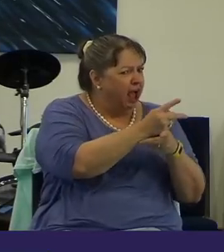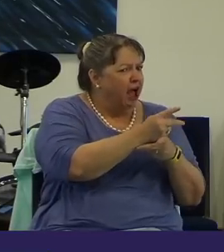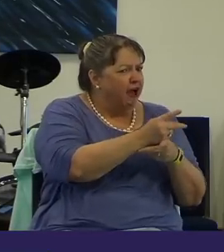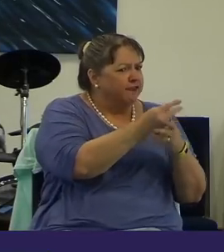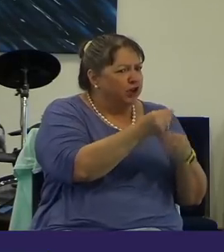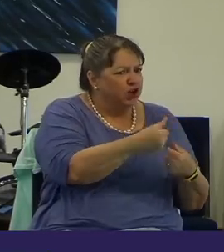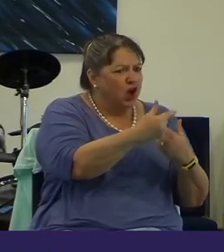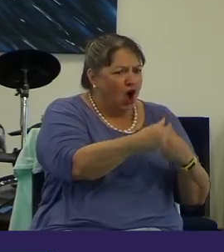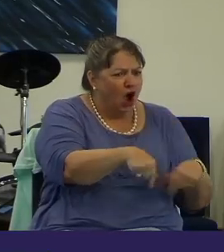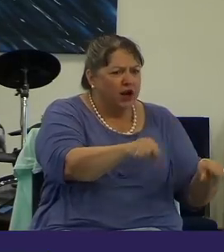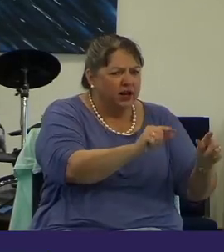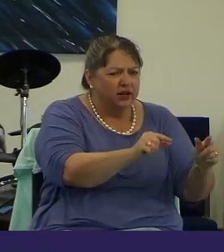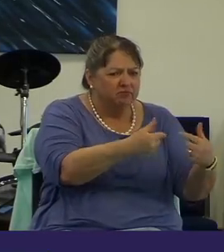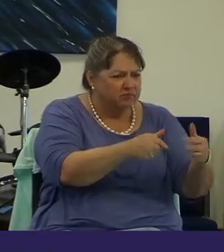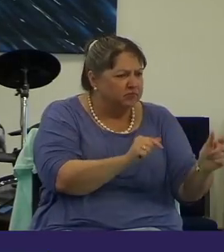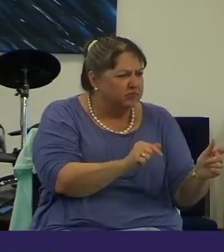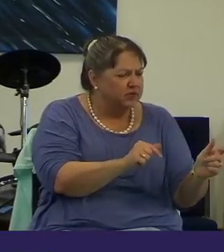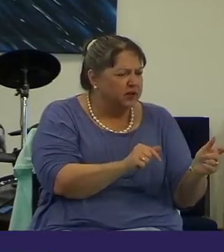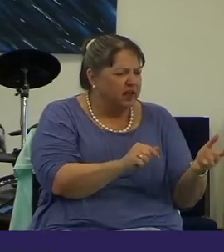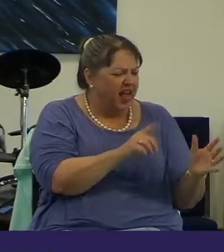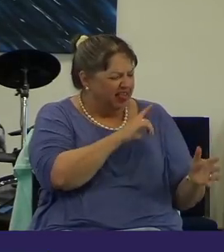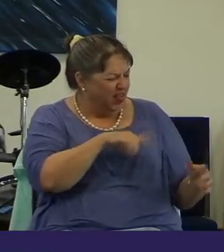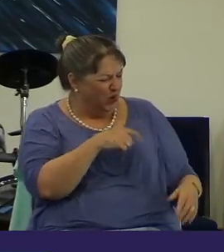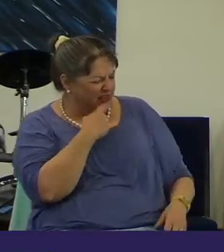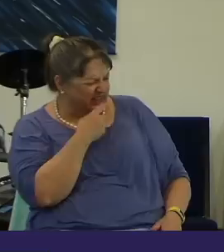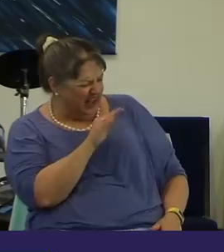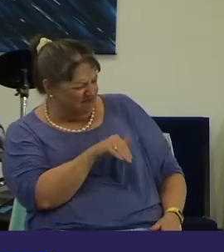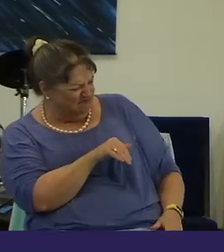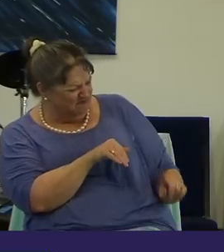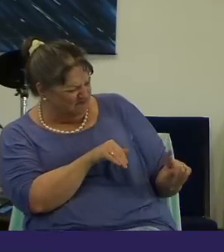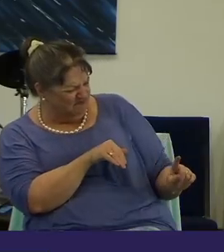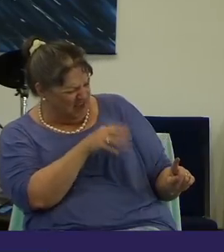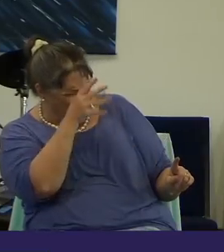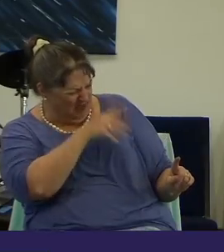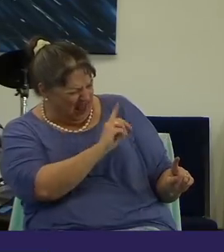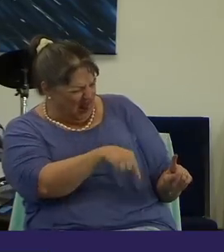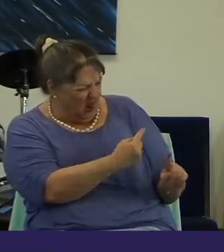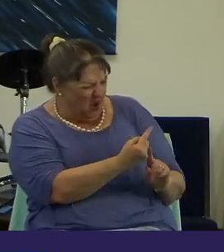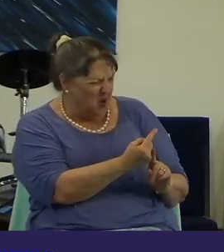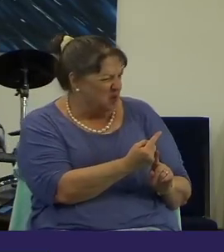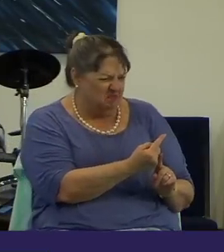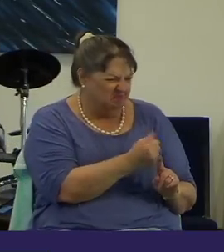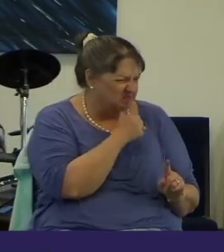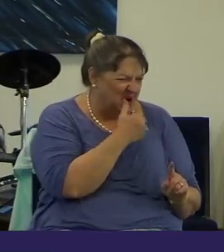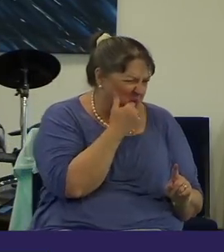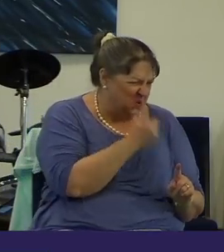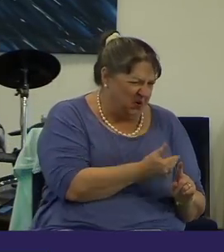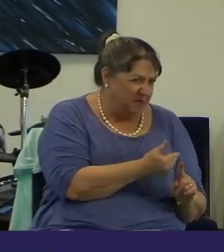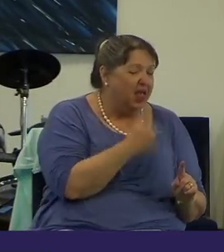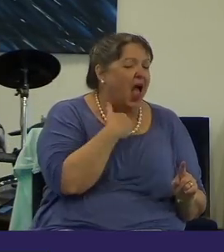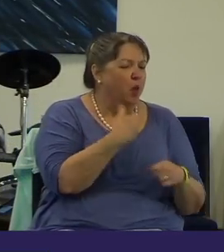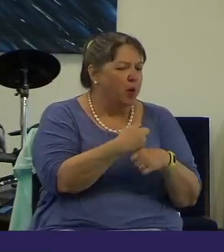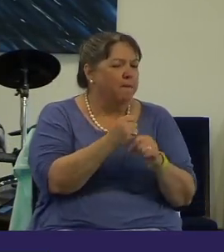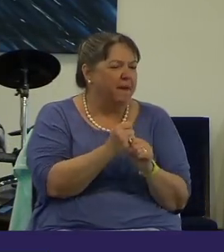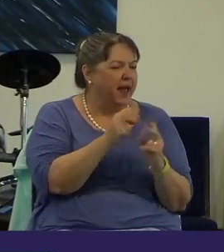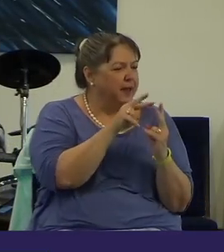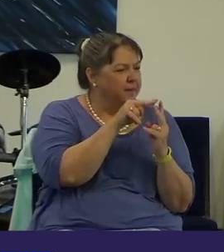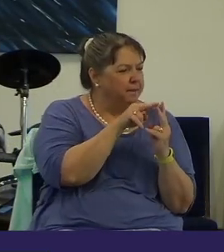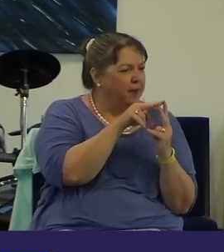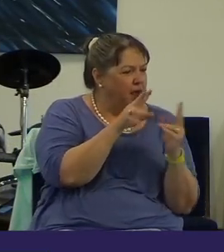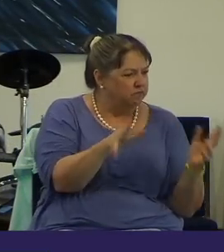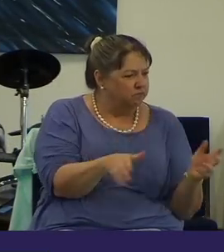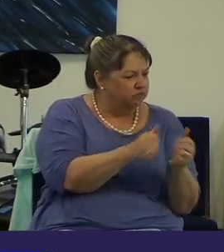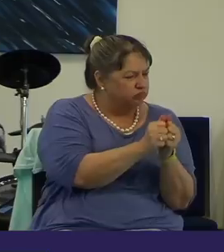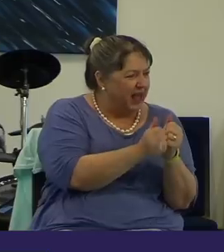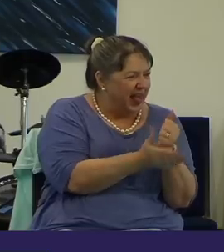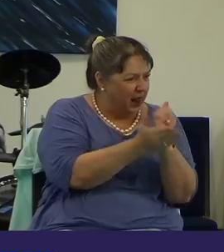it says that the Lord God said, it is not good for man to be alone, and I will make him a suitable